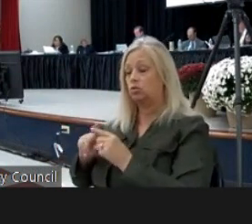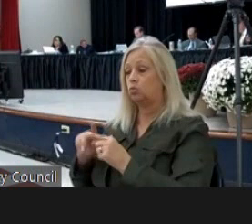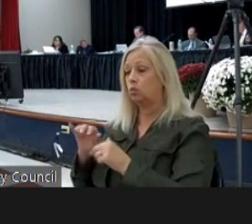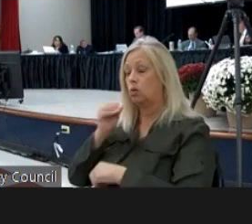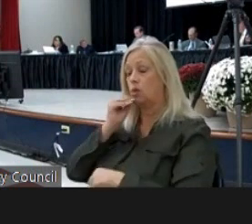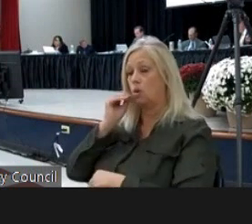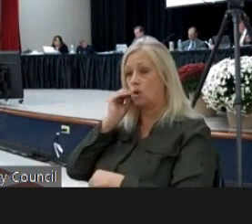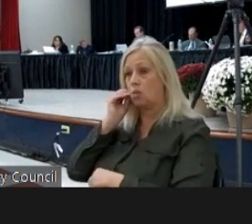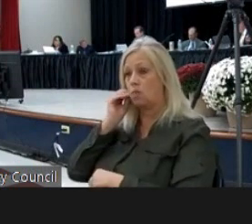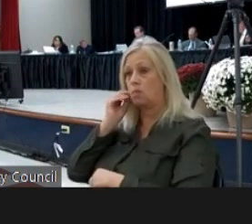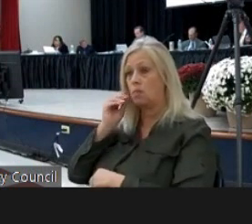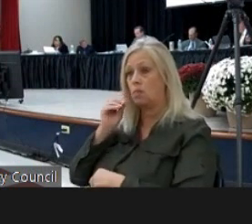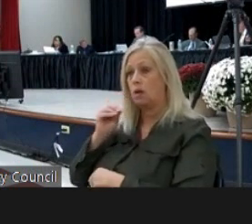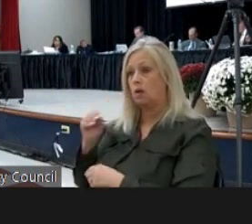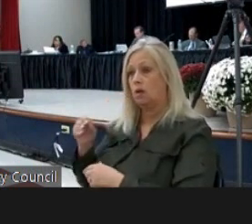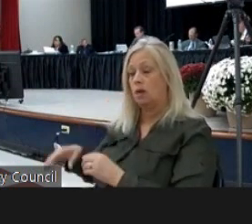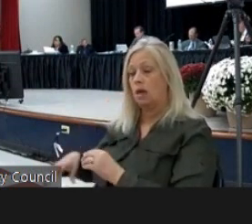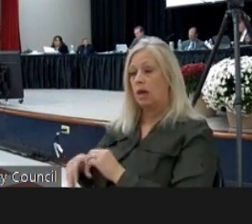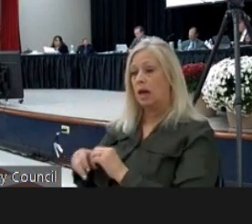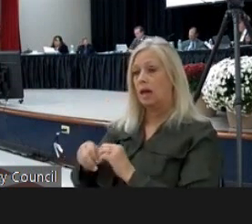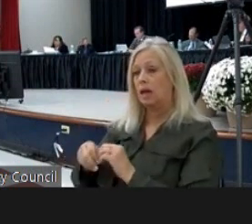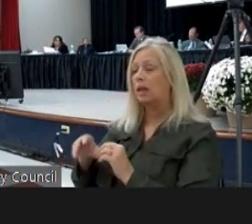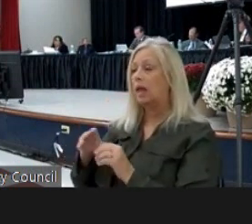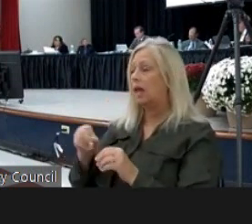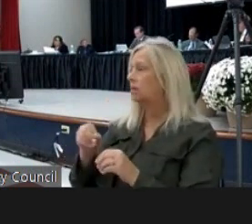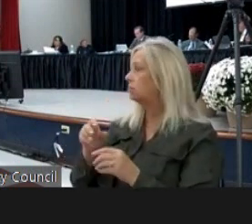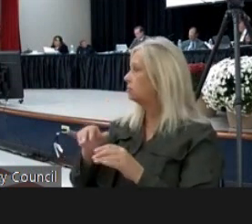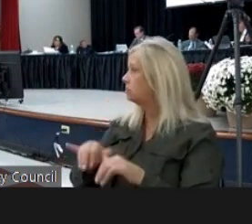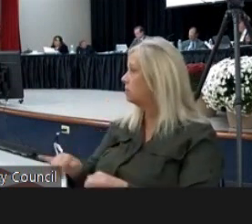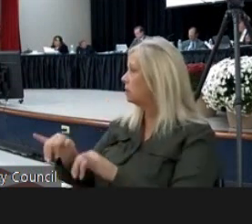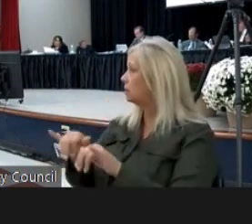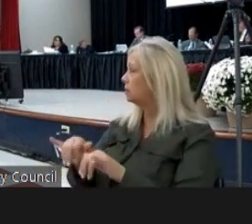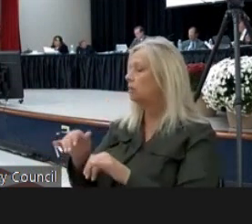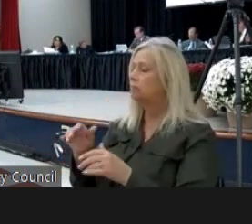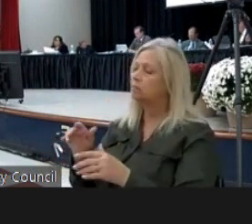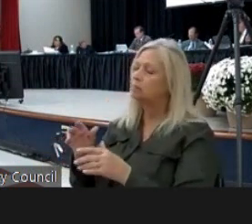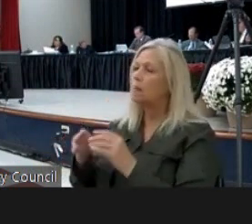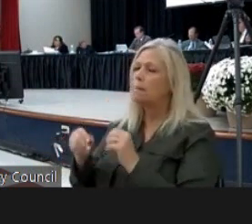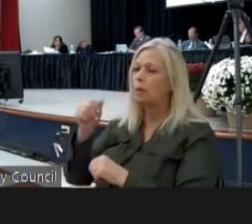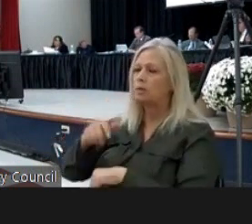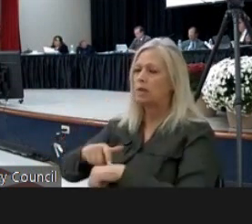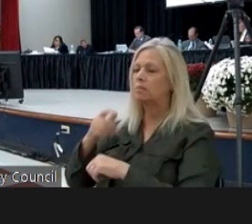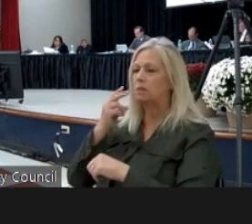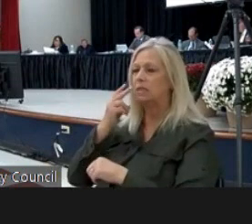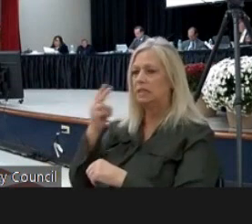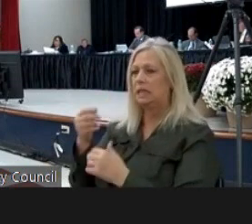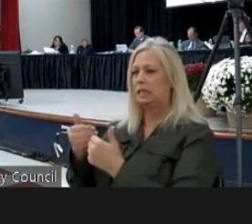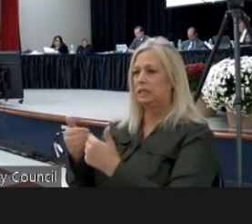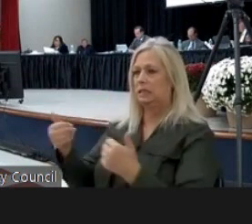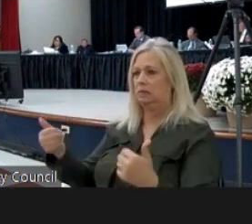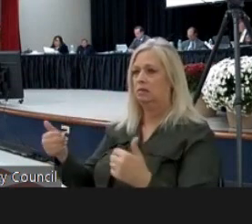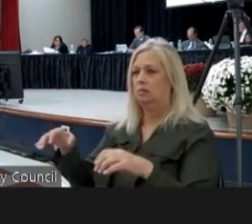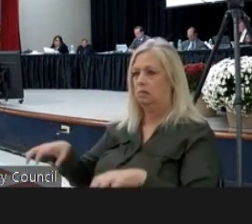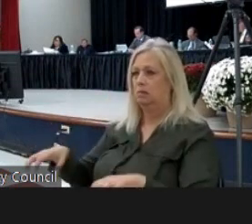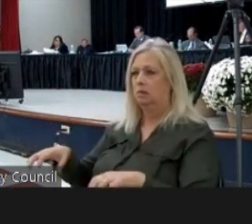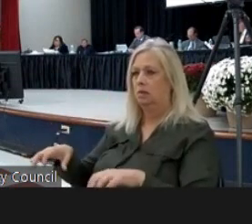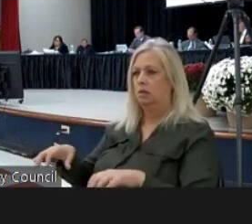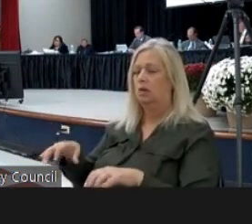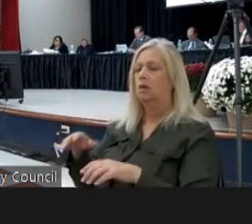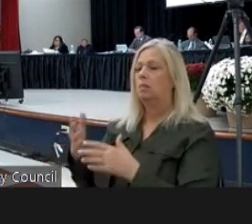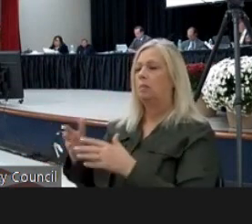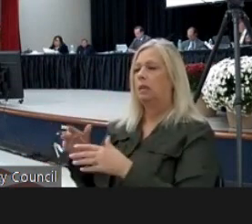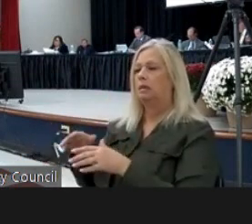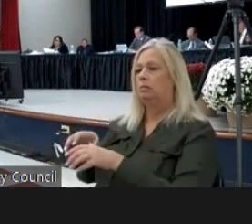attached to it. And then most commonly you see them detached in the backyard of a home